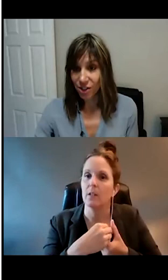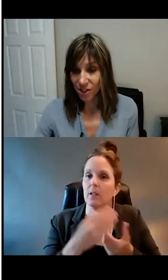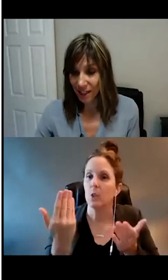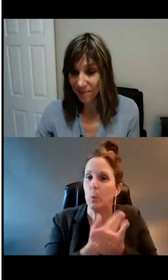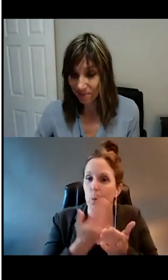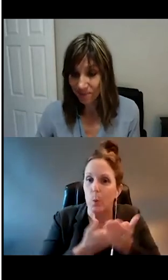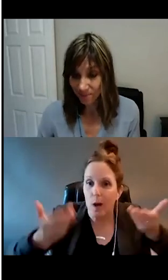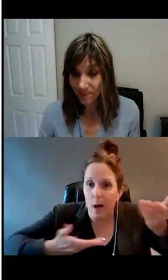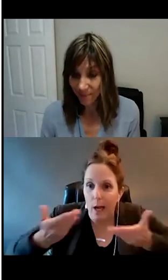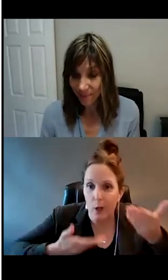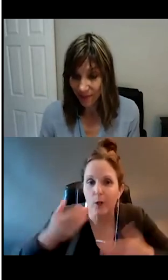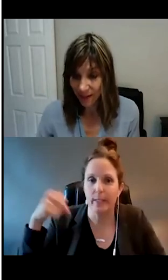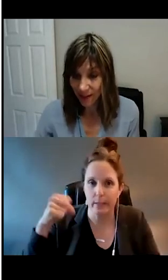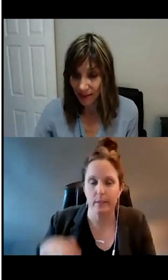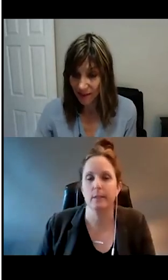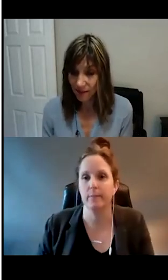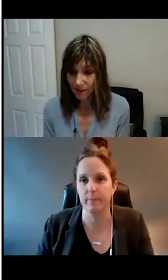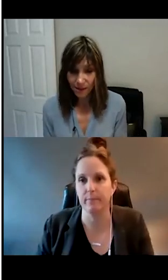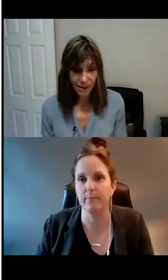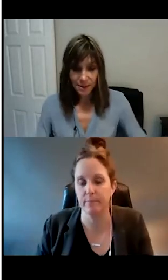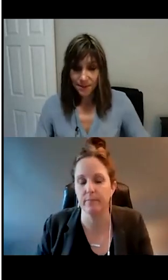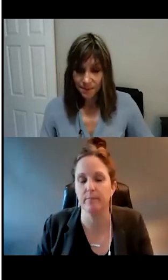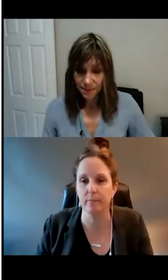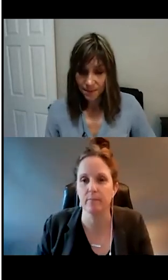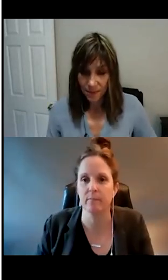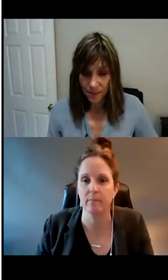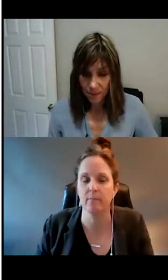into their agency. Yes.